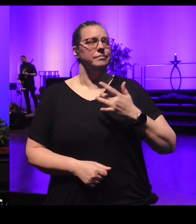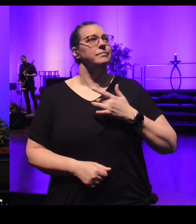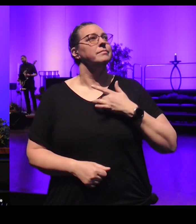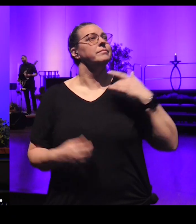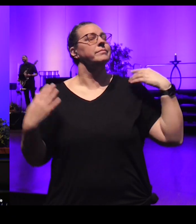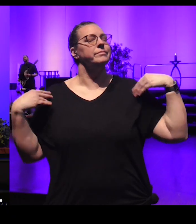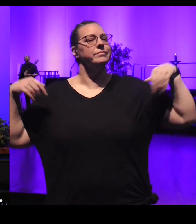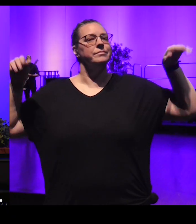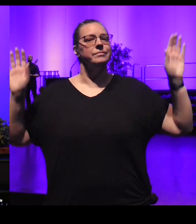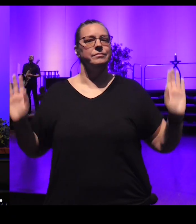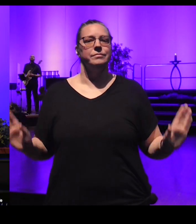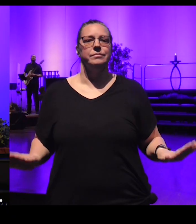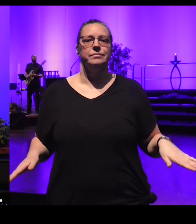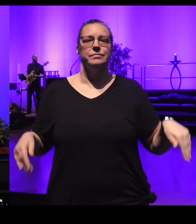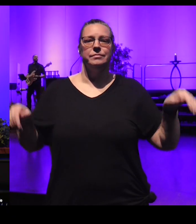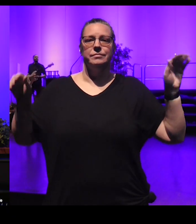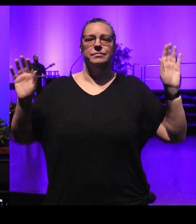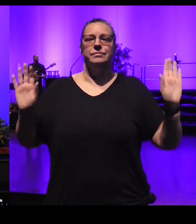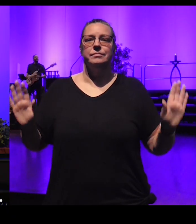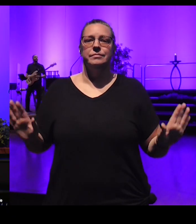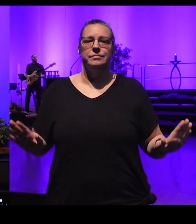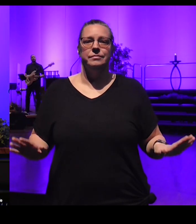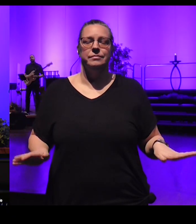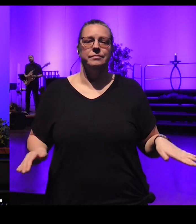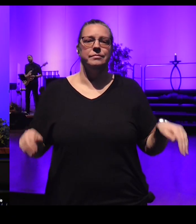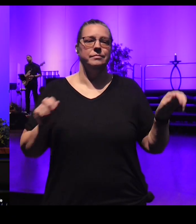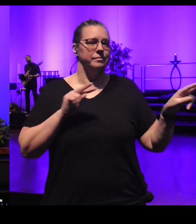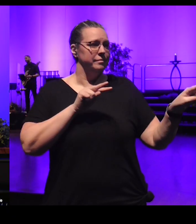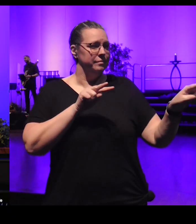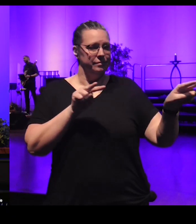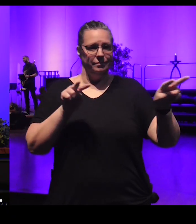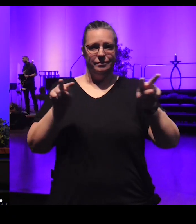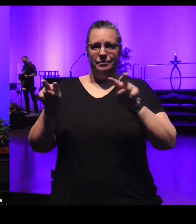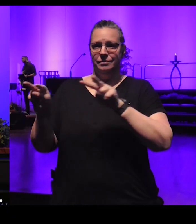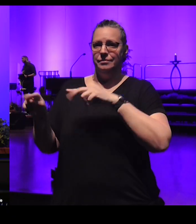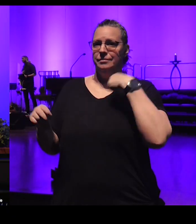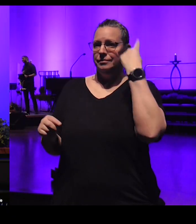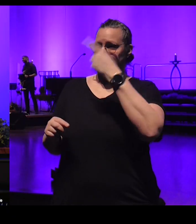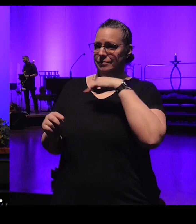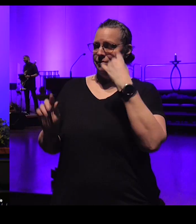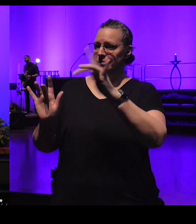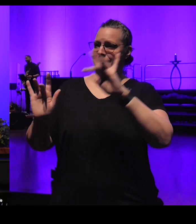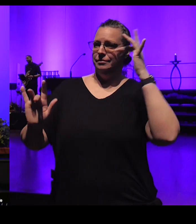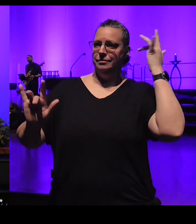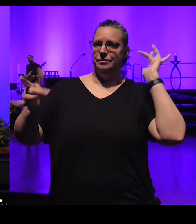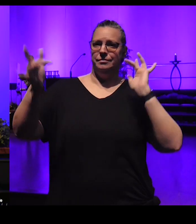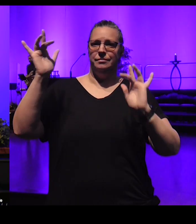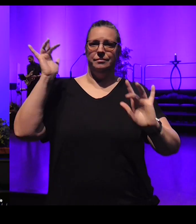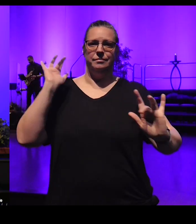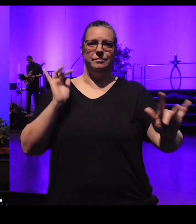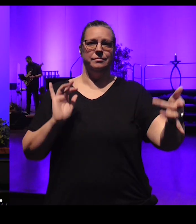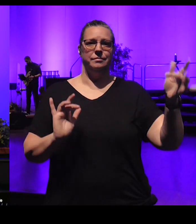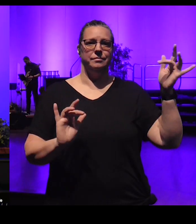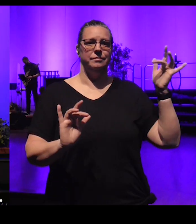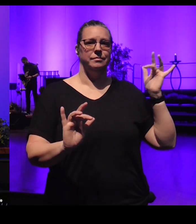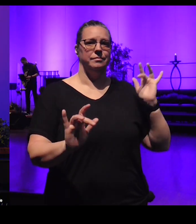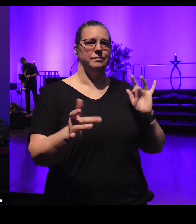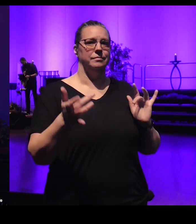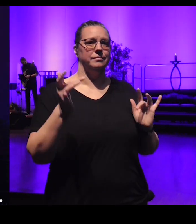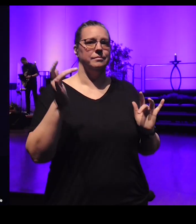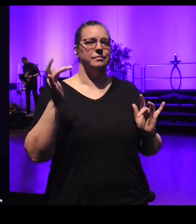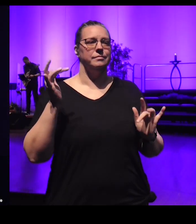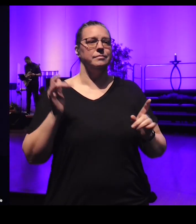I can hear the brush of angel wings. I see glory on each